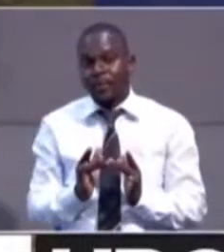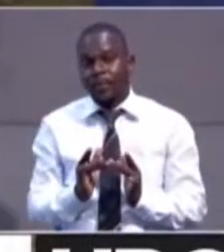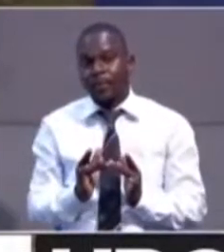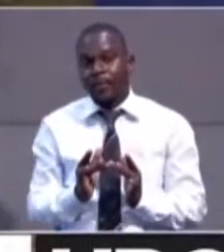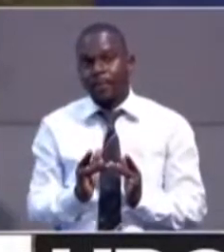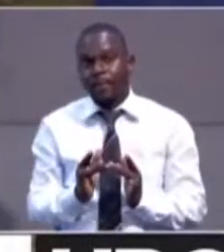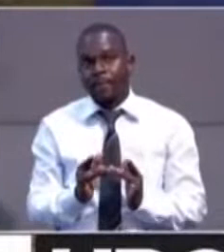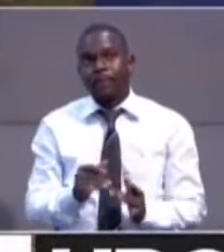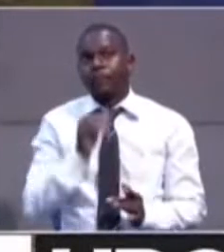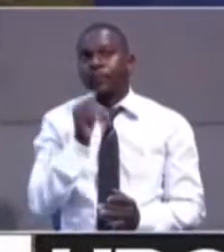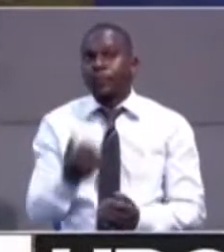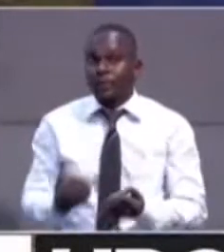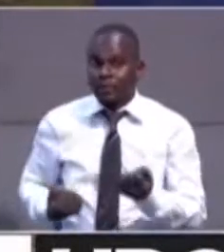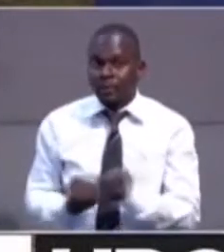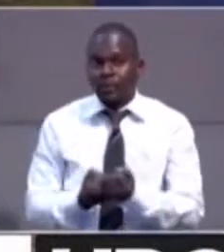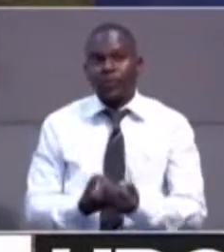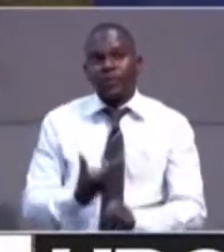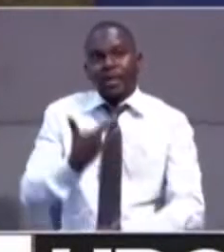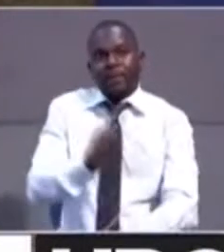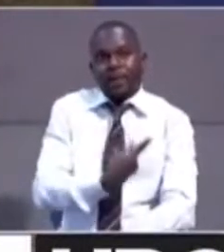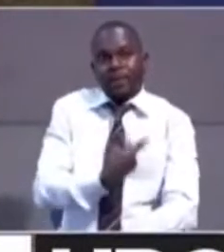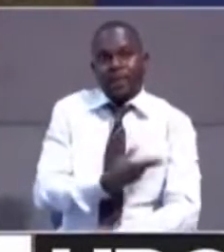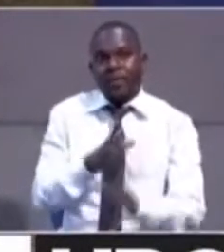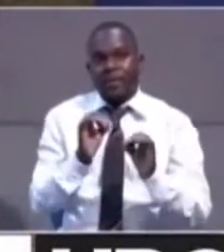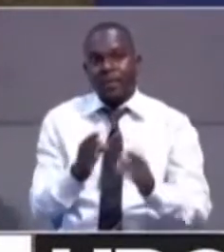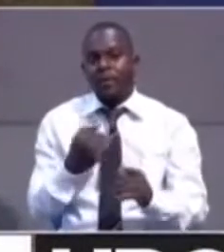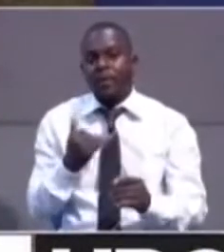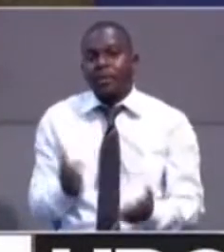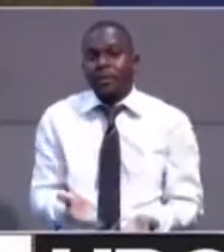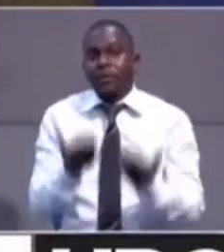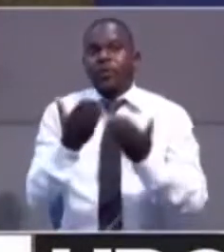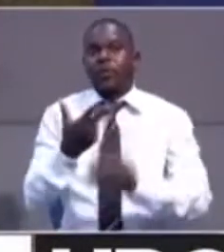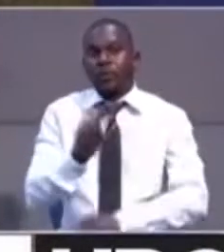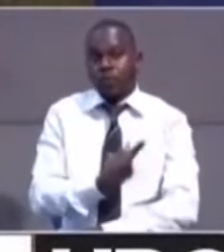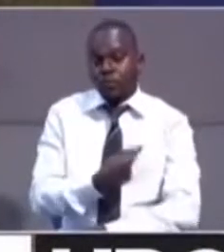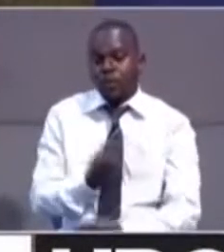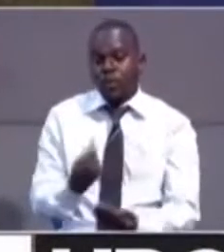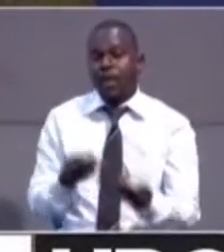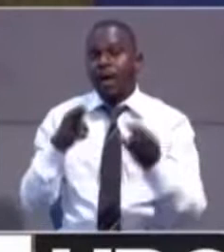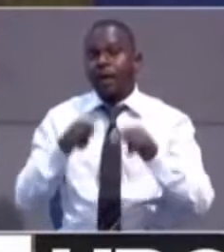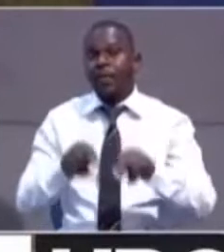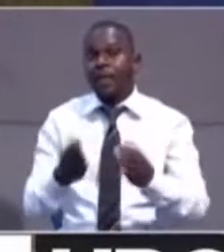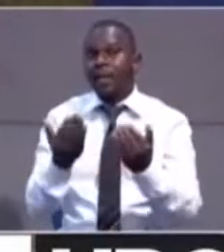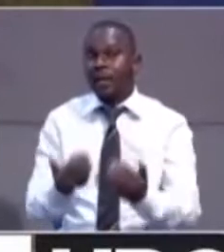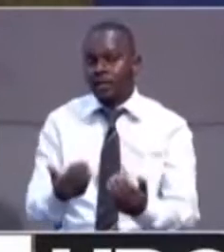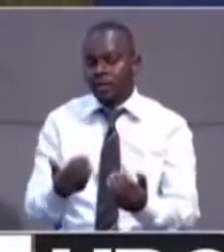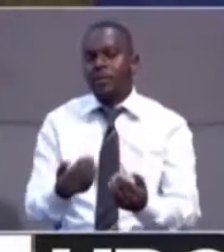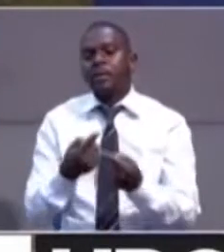even, they don't support immunization. So work to promote immunization should be happening